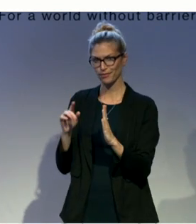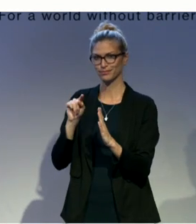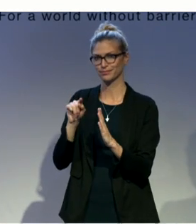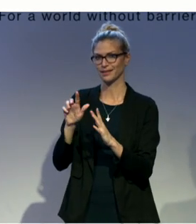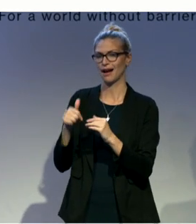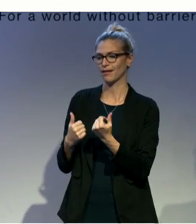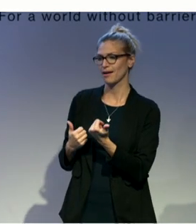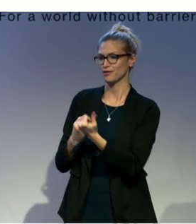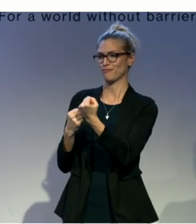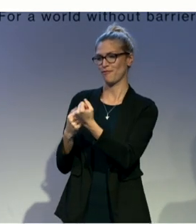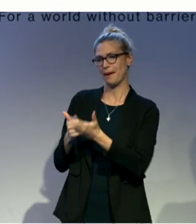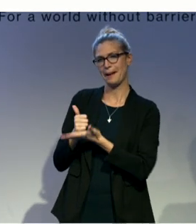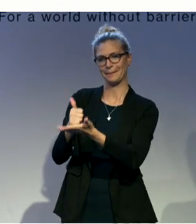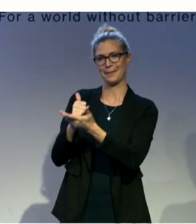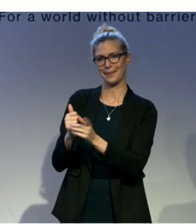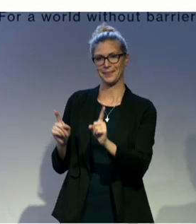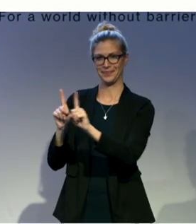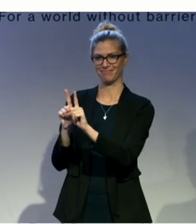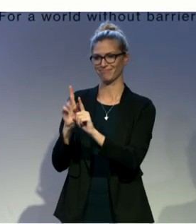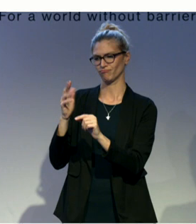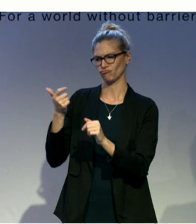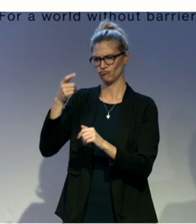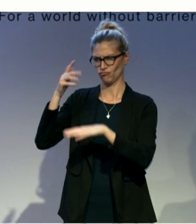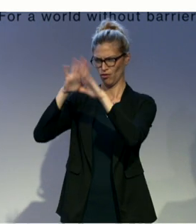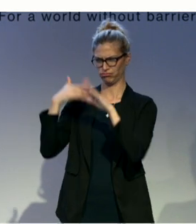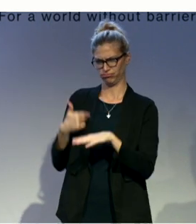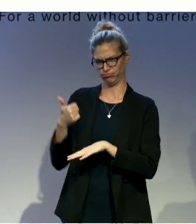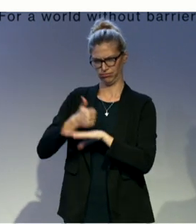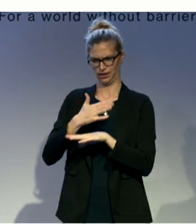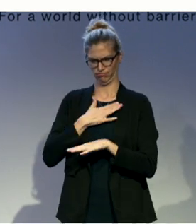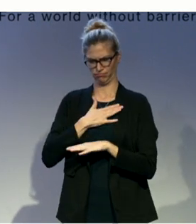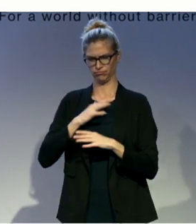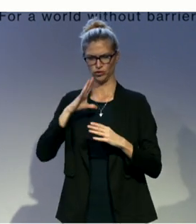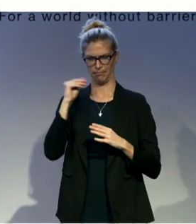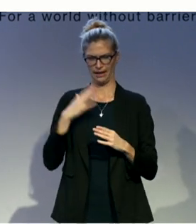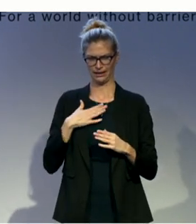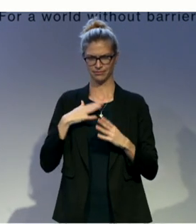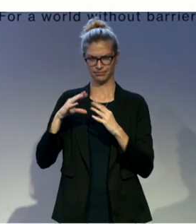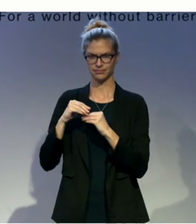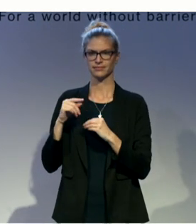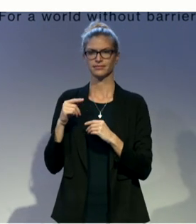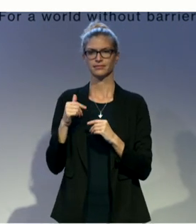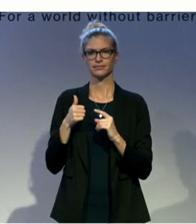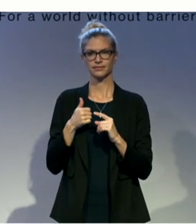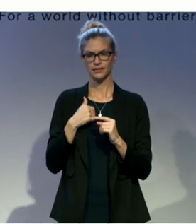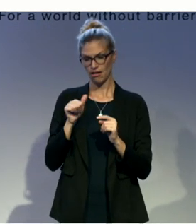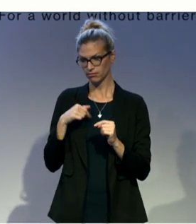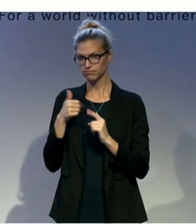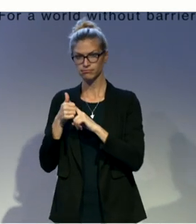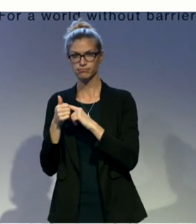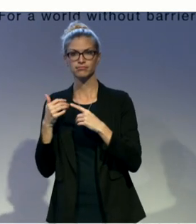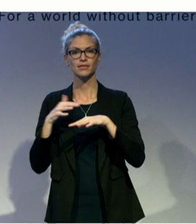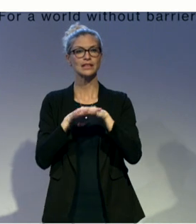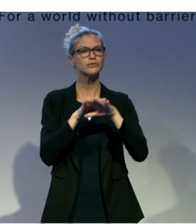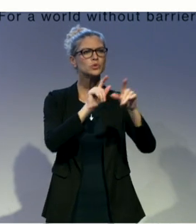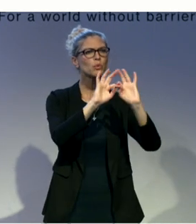center. And the main tasks are contact to the families, and they can get medical